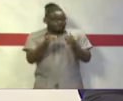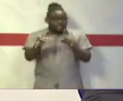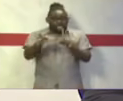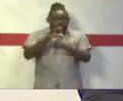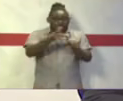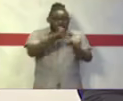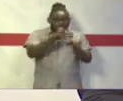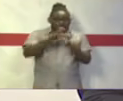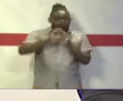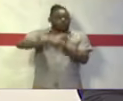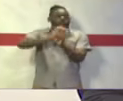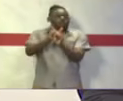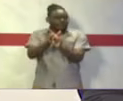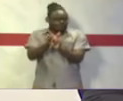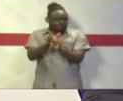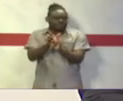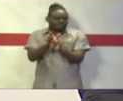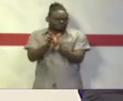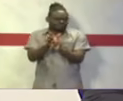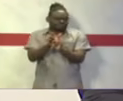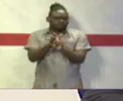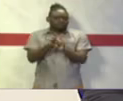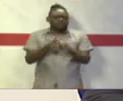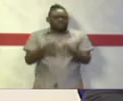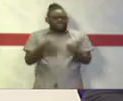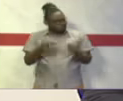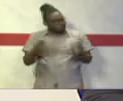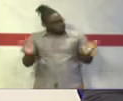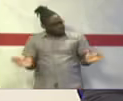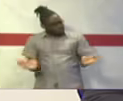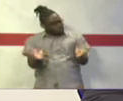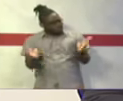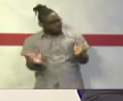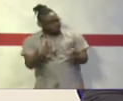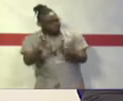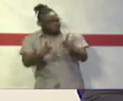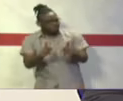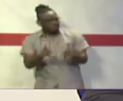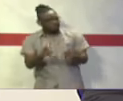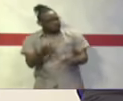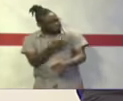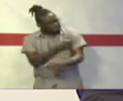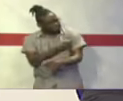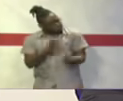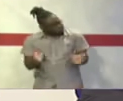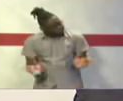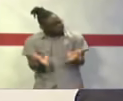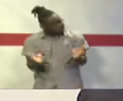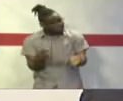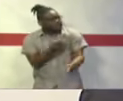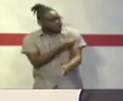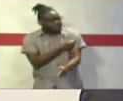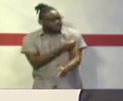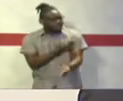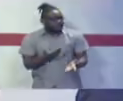well as to encourage persons to get vaccinated for these comorbidities. All right?